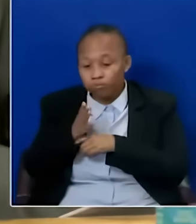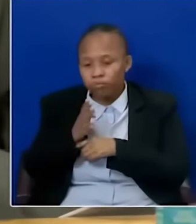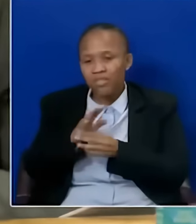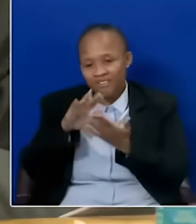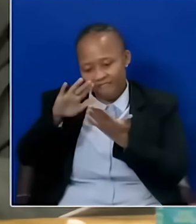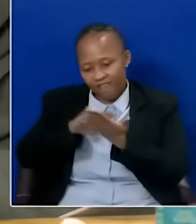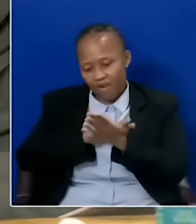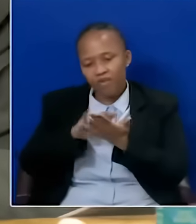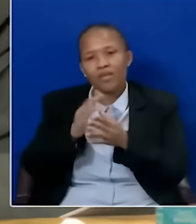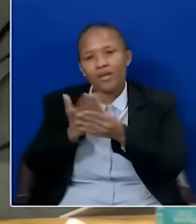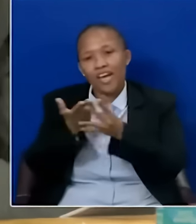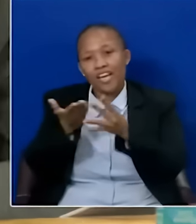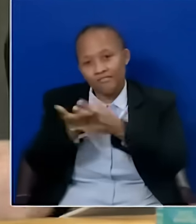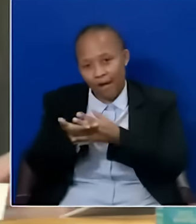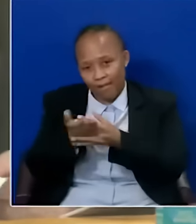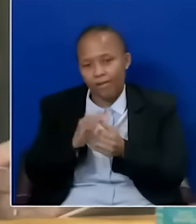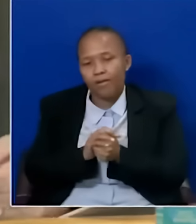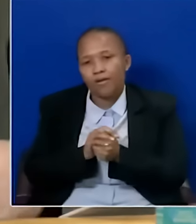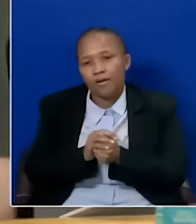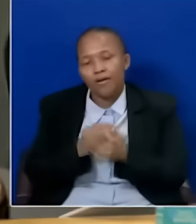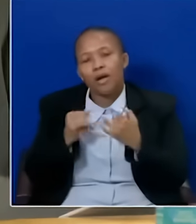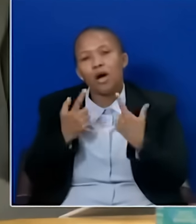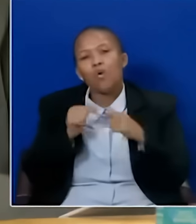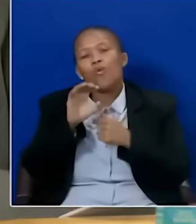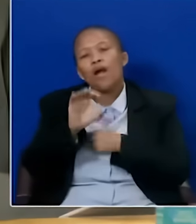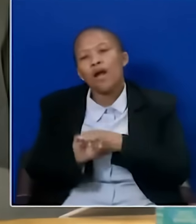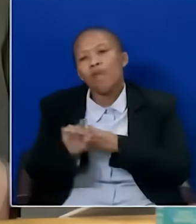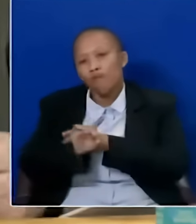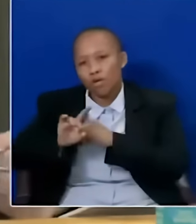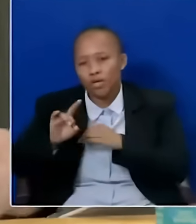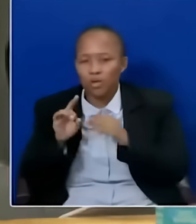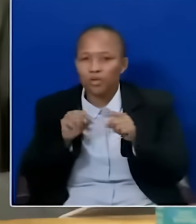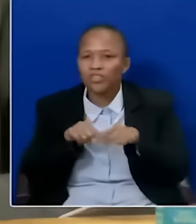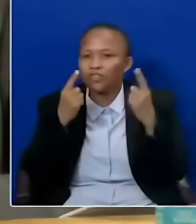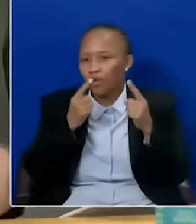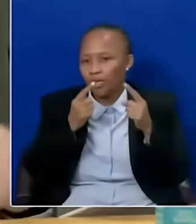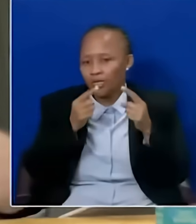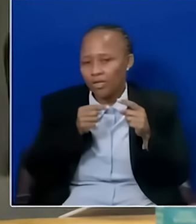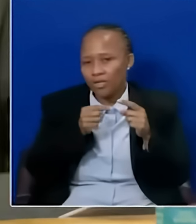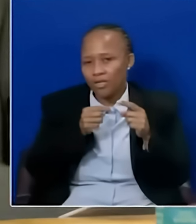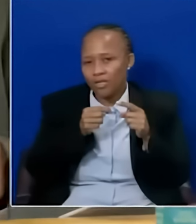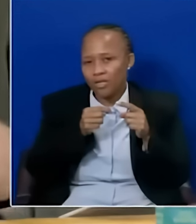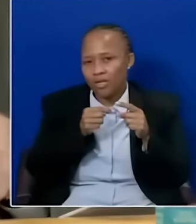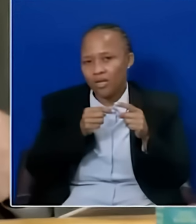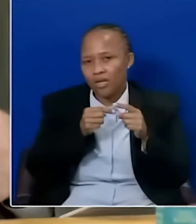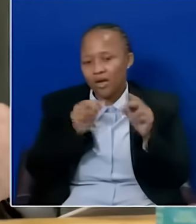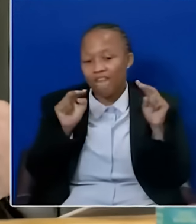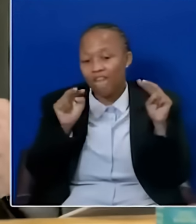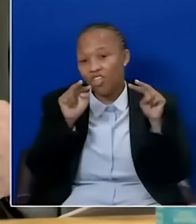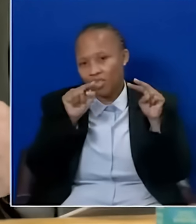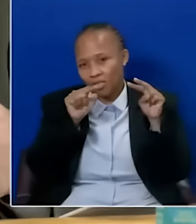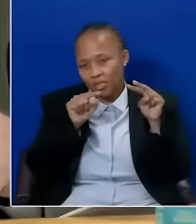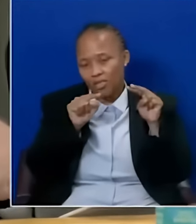which was a third different version of this affidavit of Warrant Officer Makgotle.